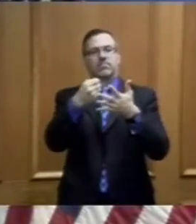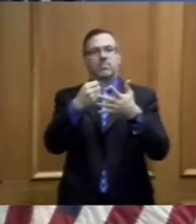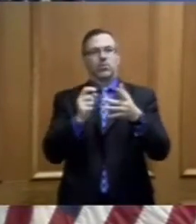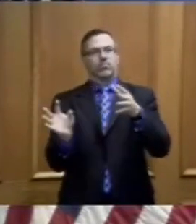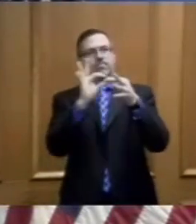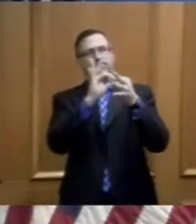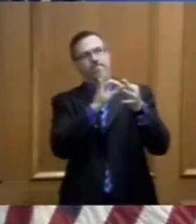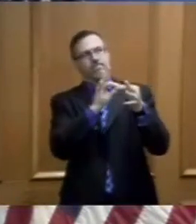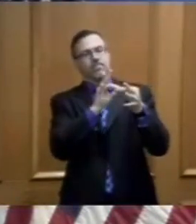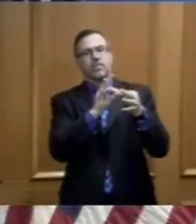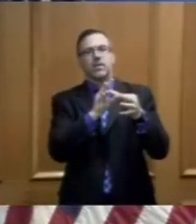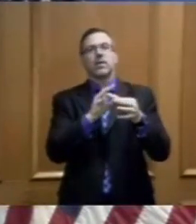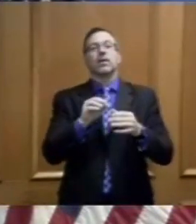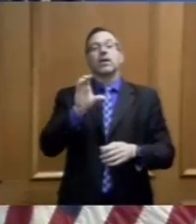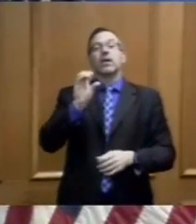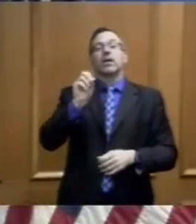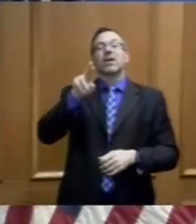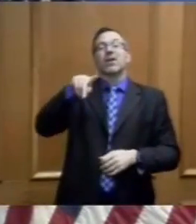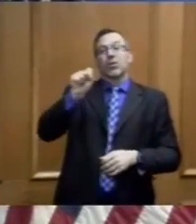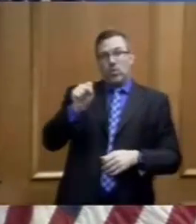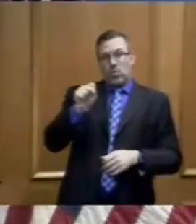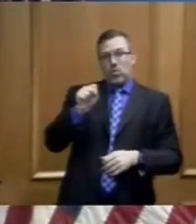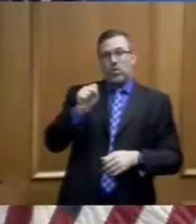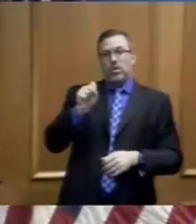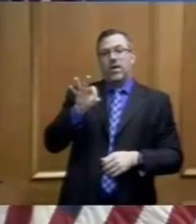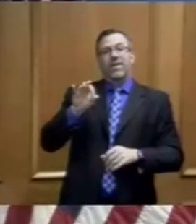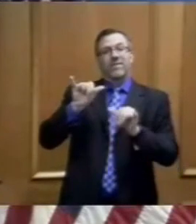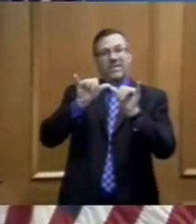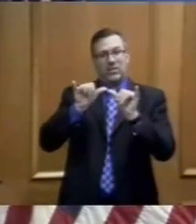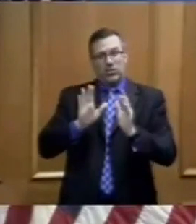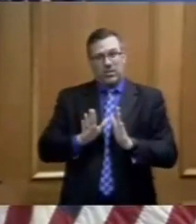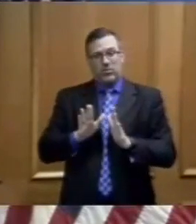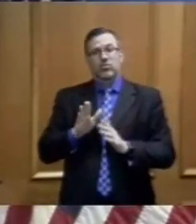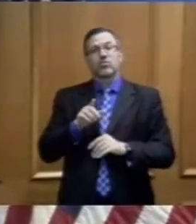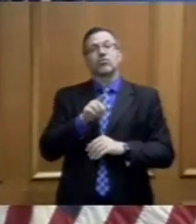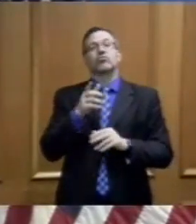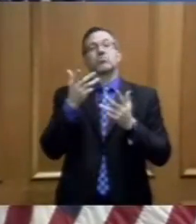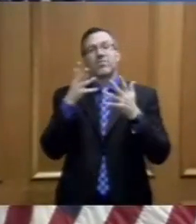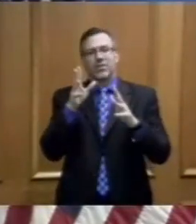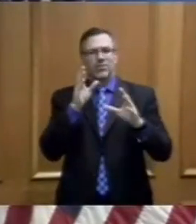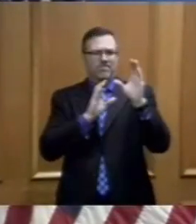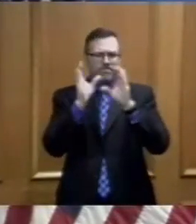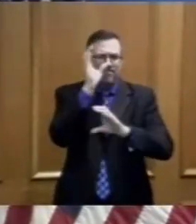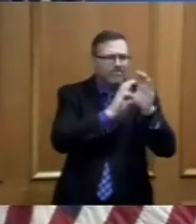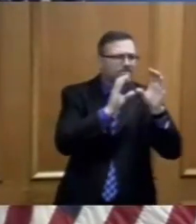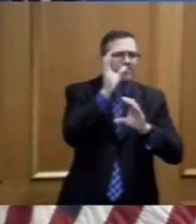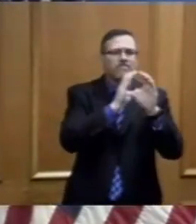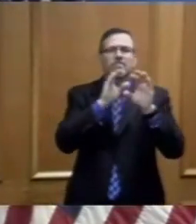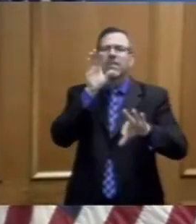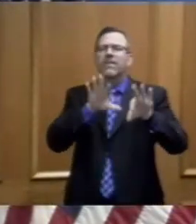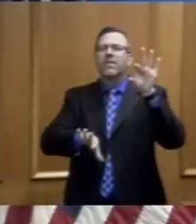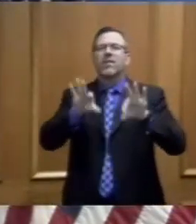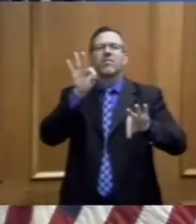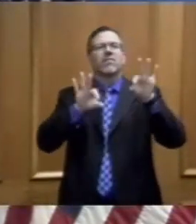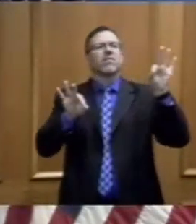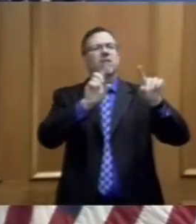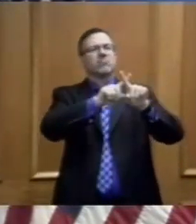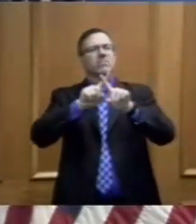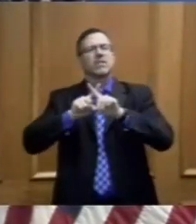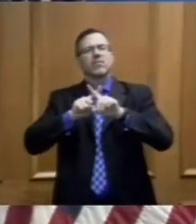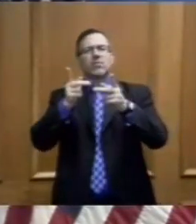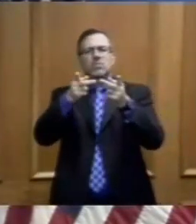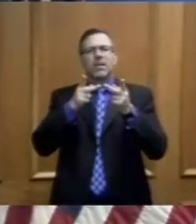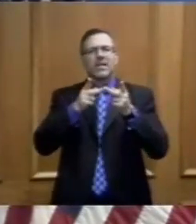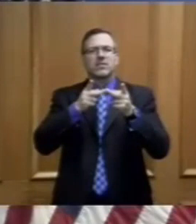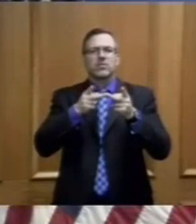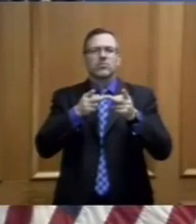quick, the Corps has been actively looking at a multitude of spaces, and they can turn assessments around in 12 and 24